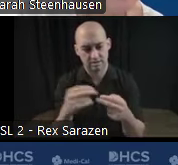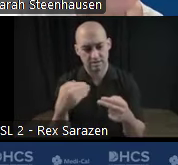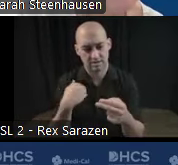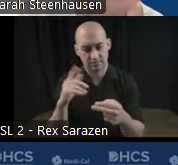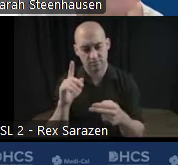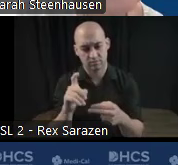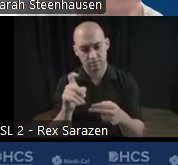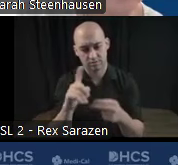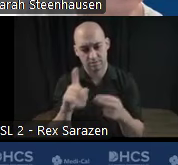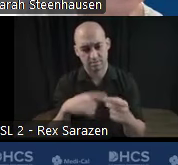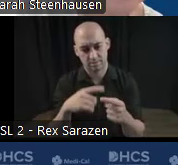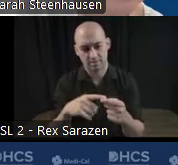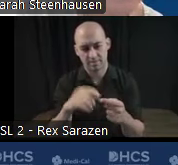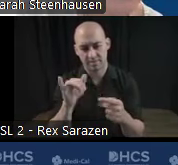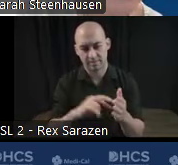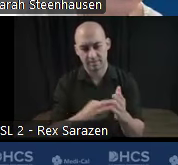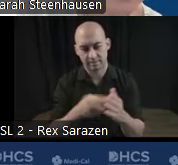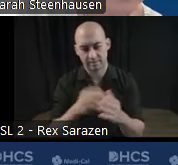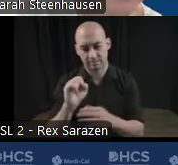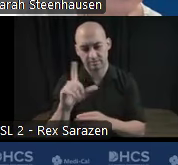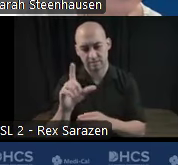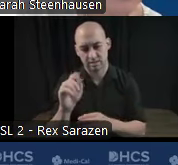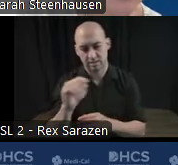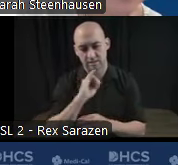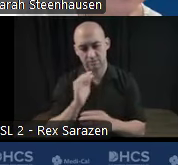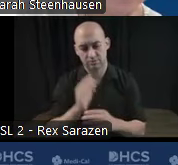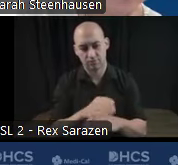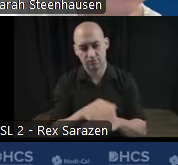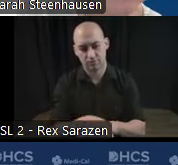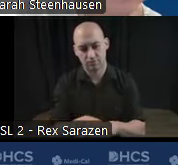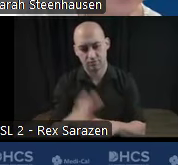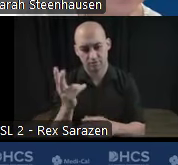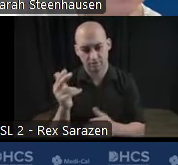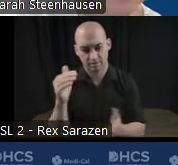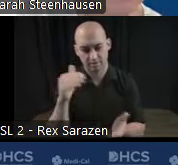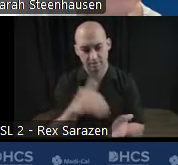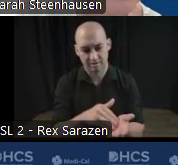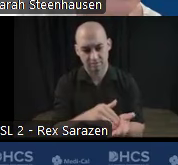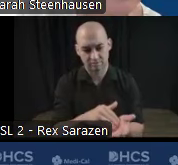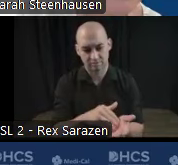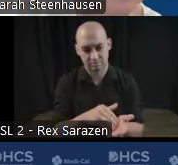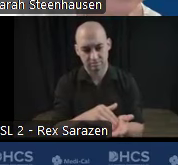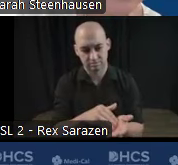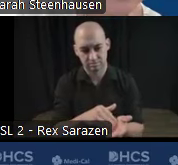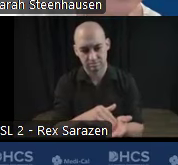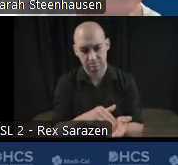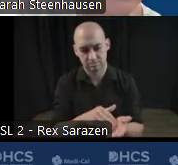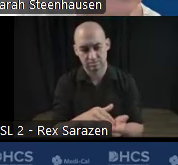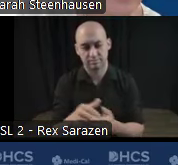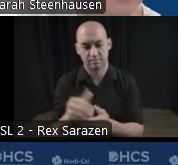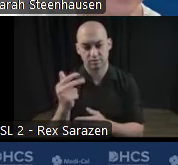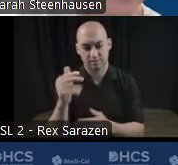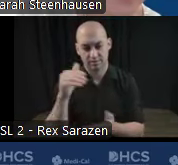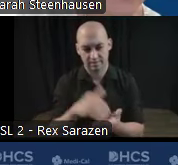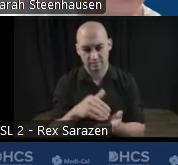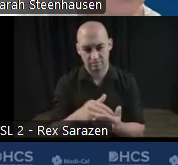the slot. So this means the slot is over, it's almost 13,000. Is that correct? Or the wait list is 13,000?